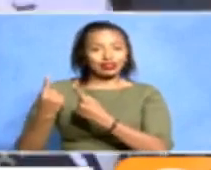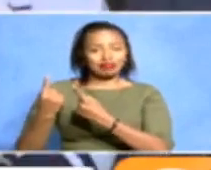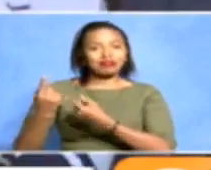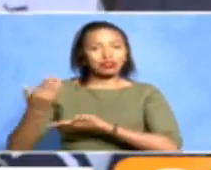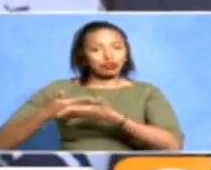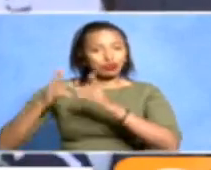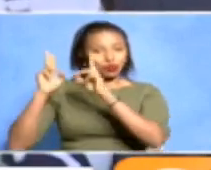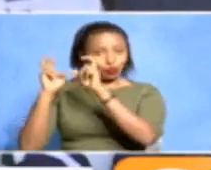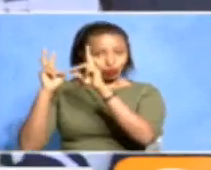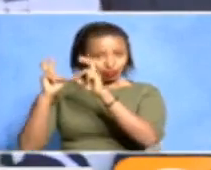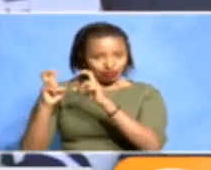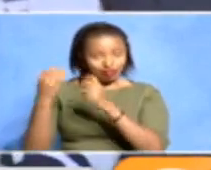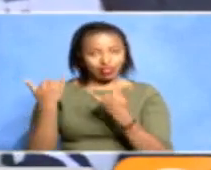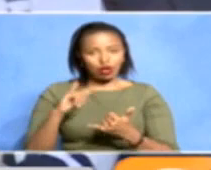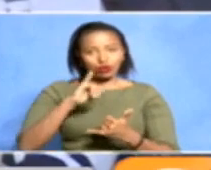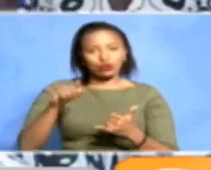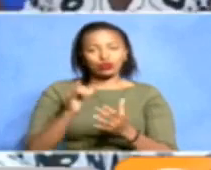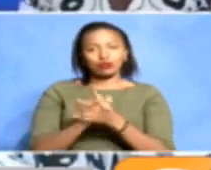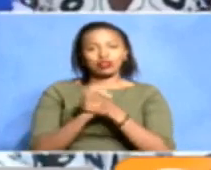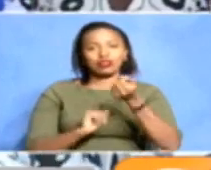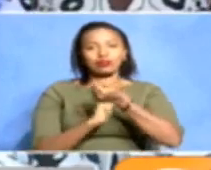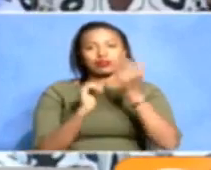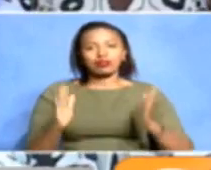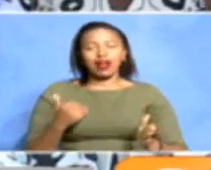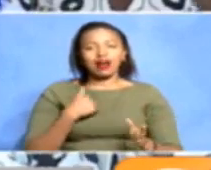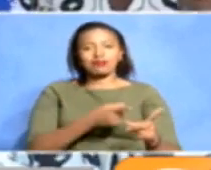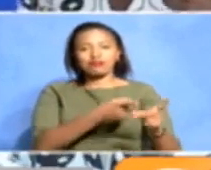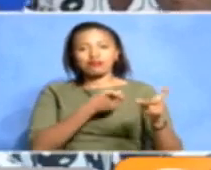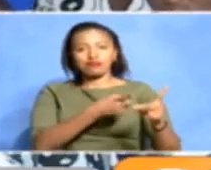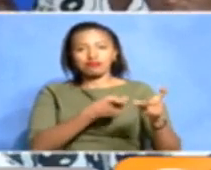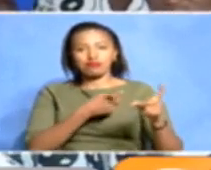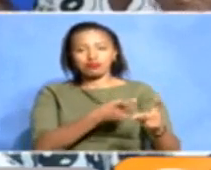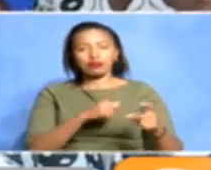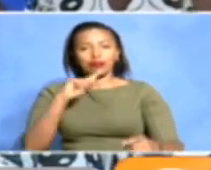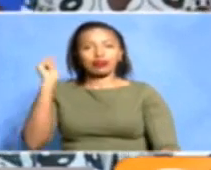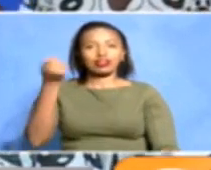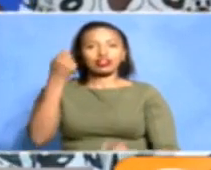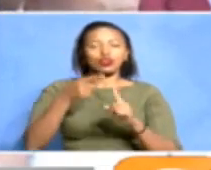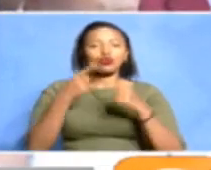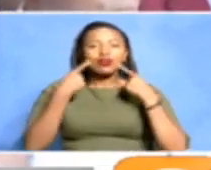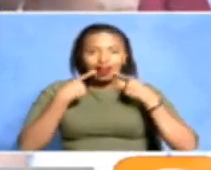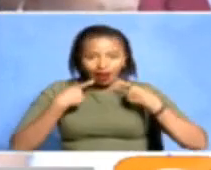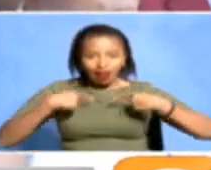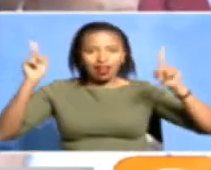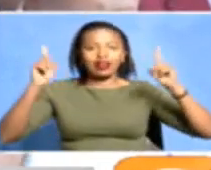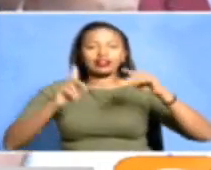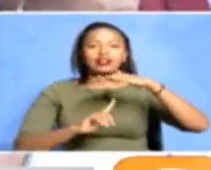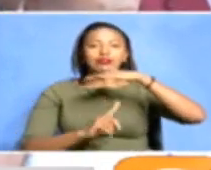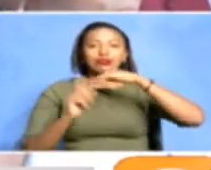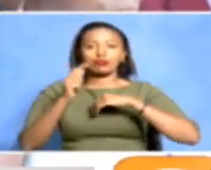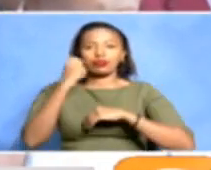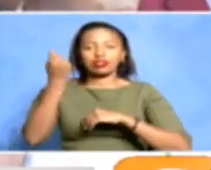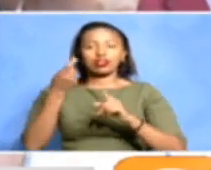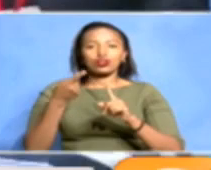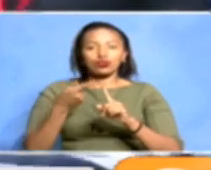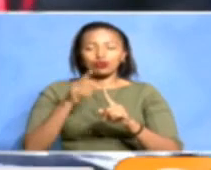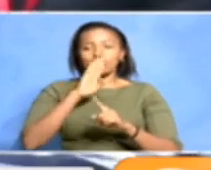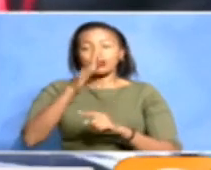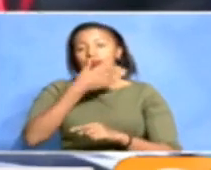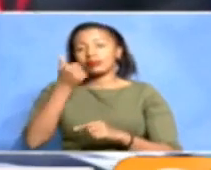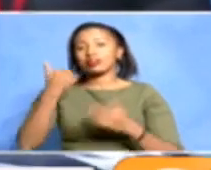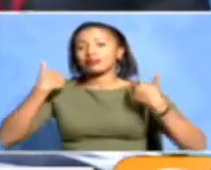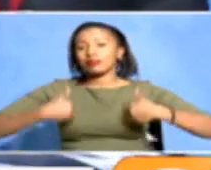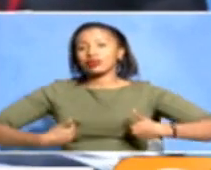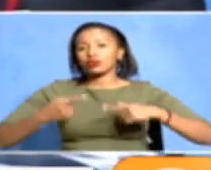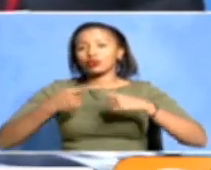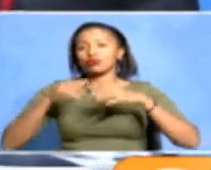legislators have been pressurizing the head of state to declare the DP as his preferred man to occupy State House once he retires.